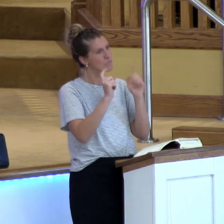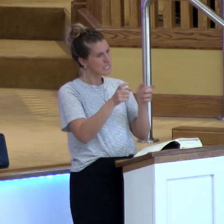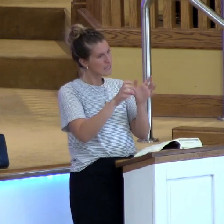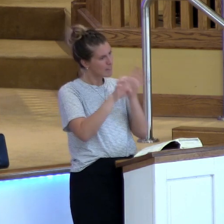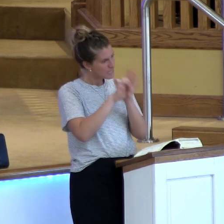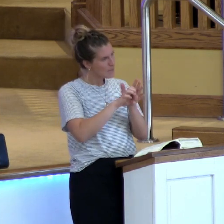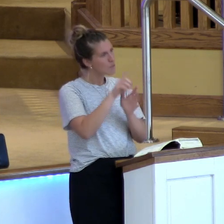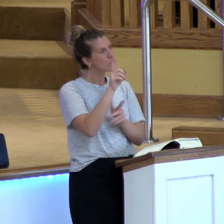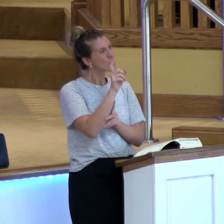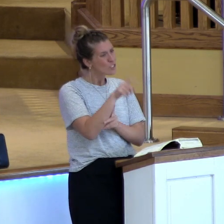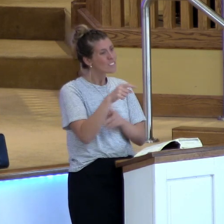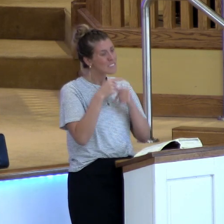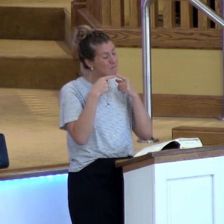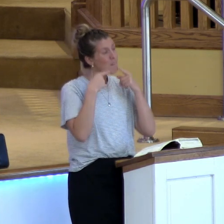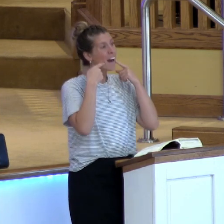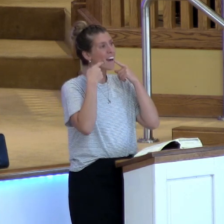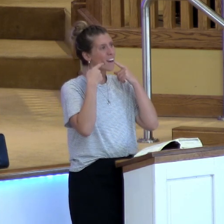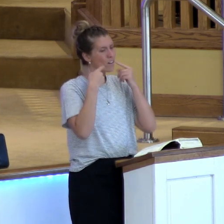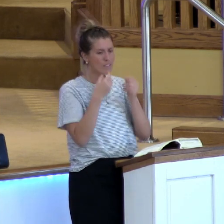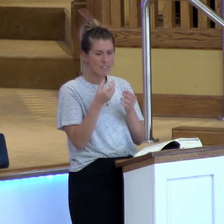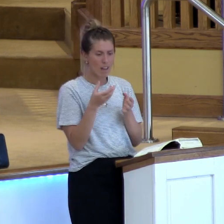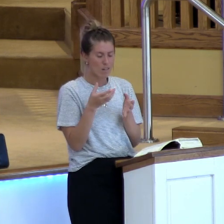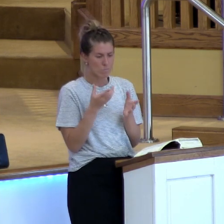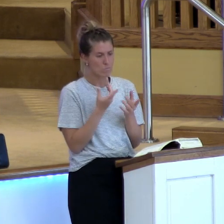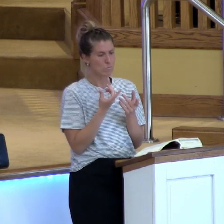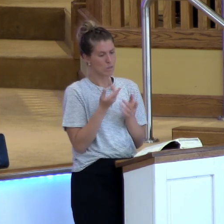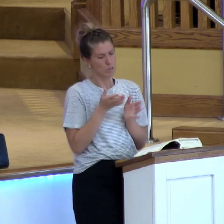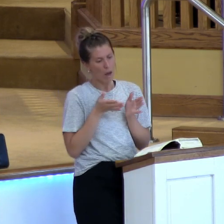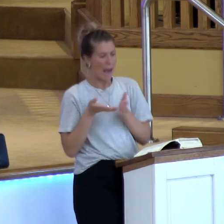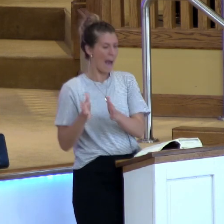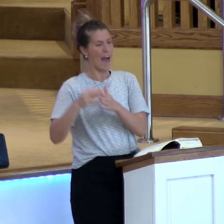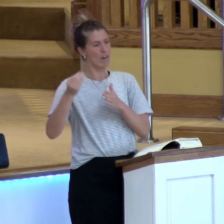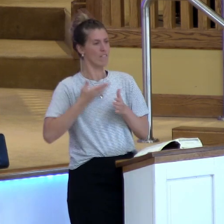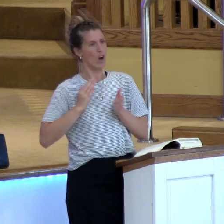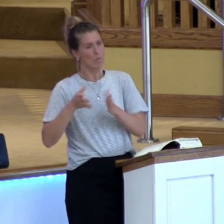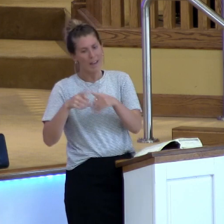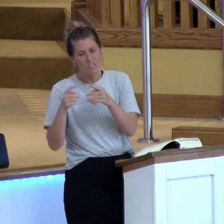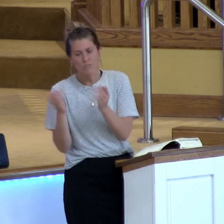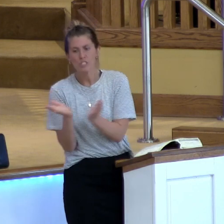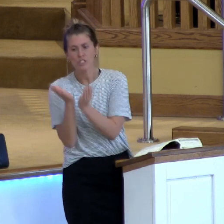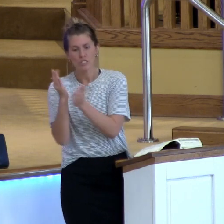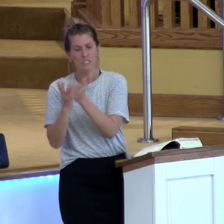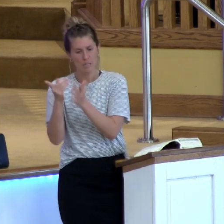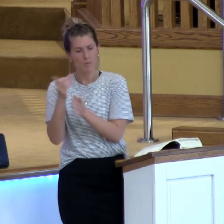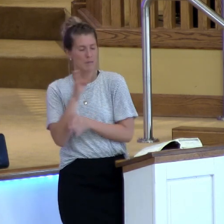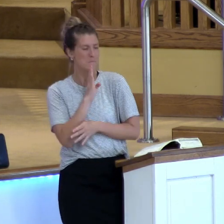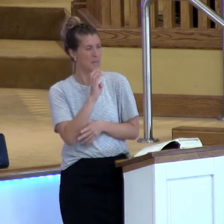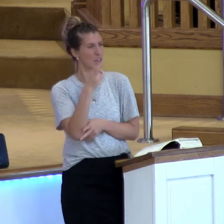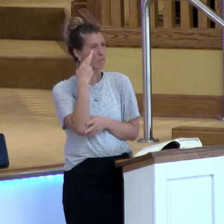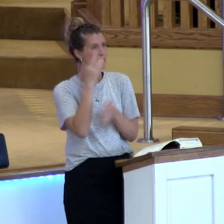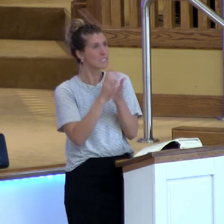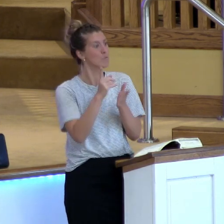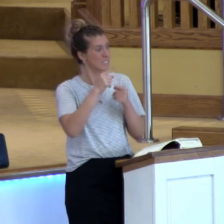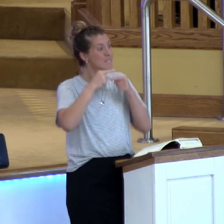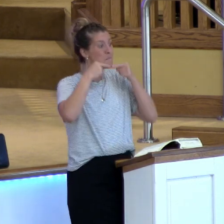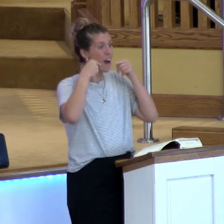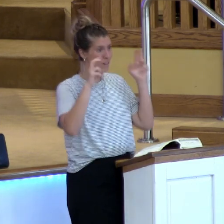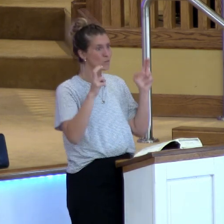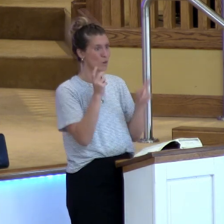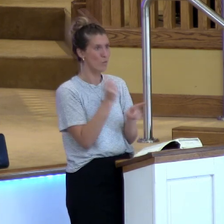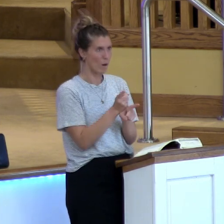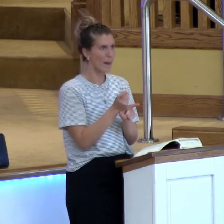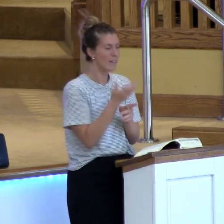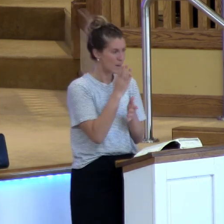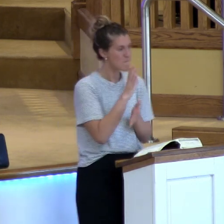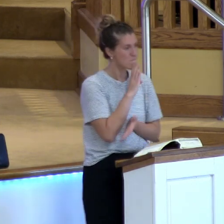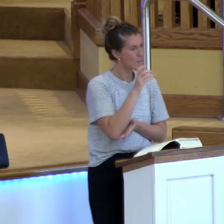be smile and go out of our way to make somebody feel better today, right? Be the reason, I love this quote, that somebody smiles today, right? Be the reason